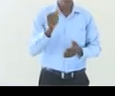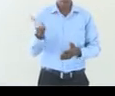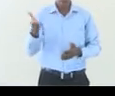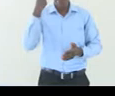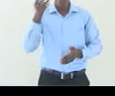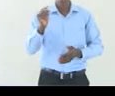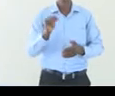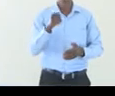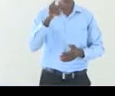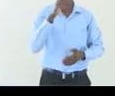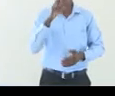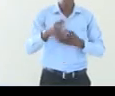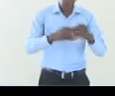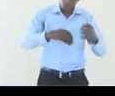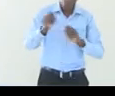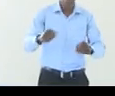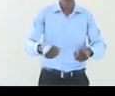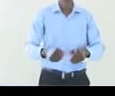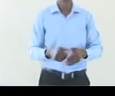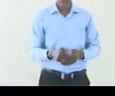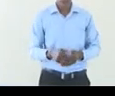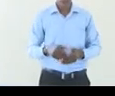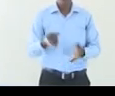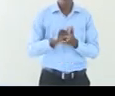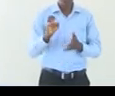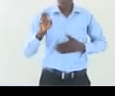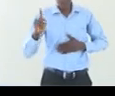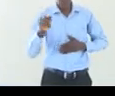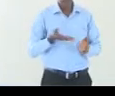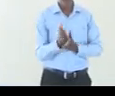year? You are comfortable with that? That's okay, right?